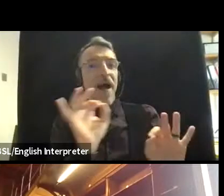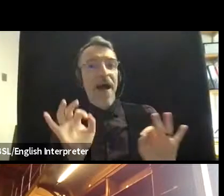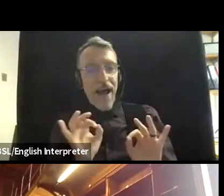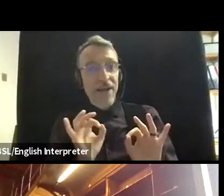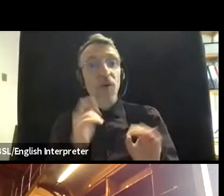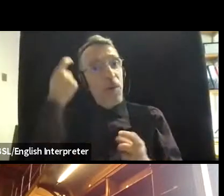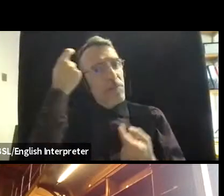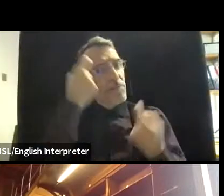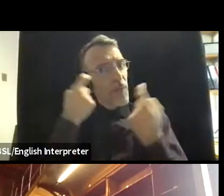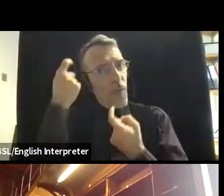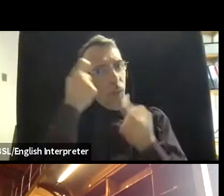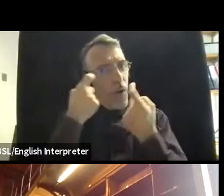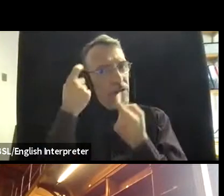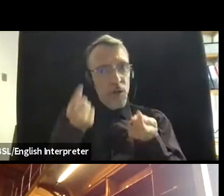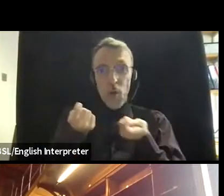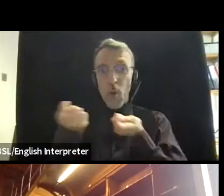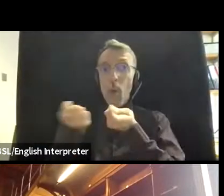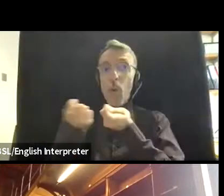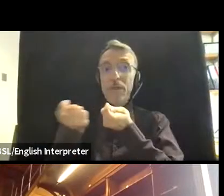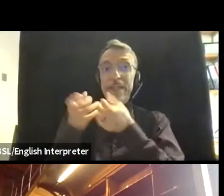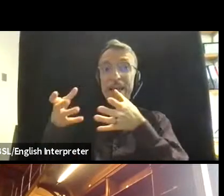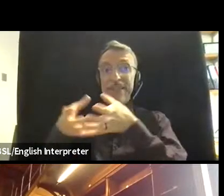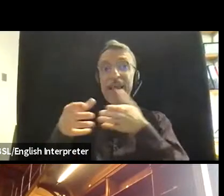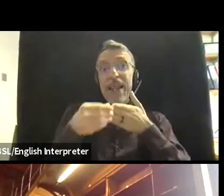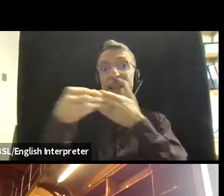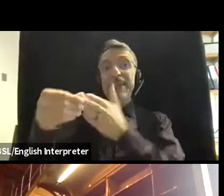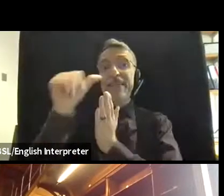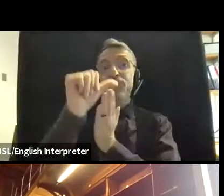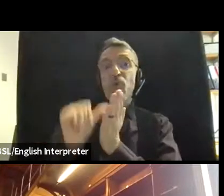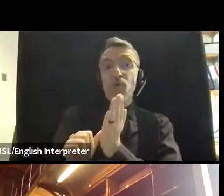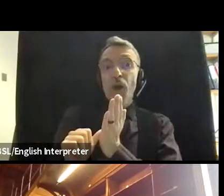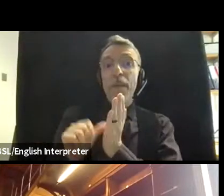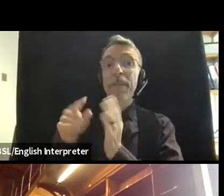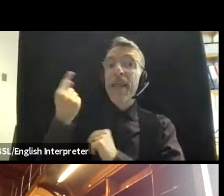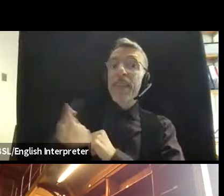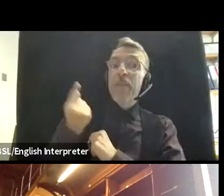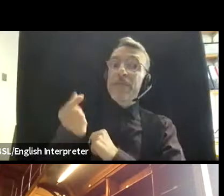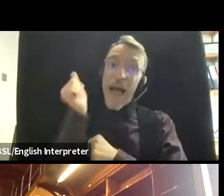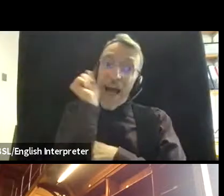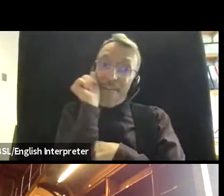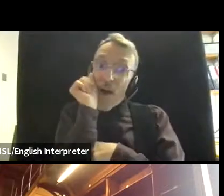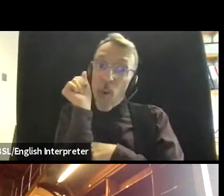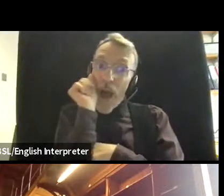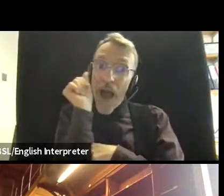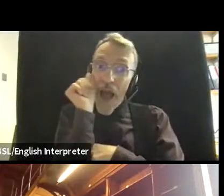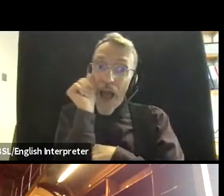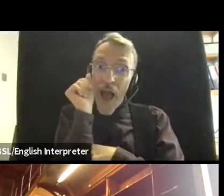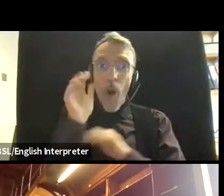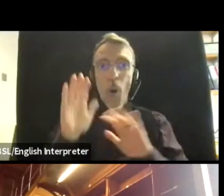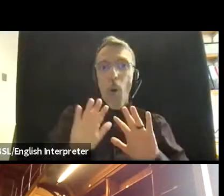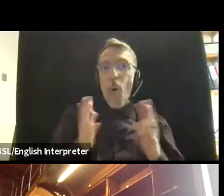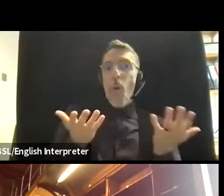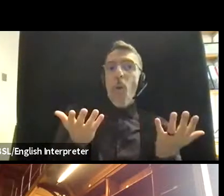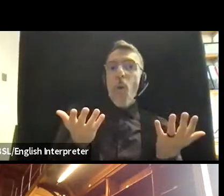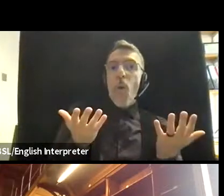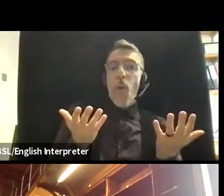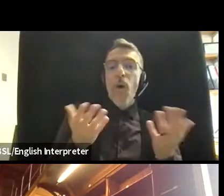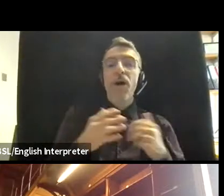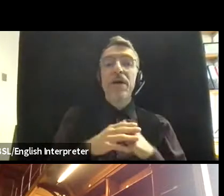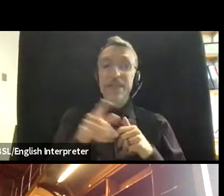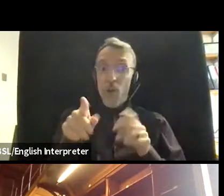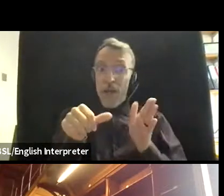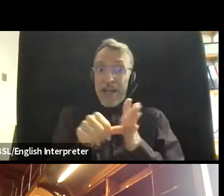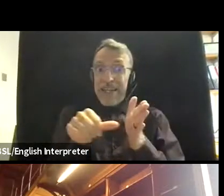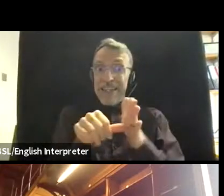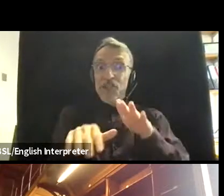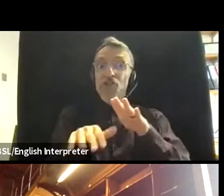the coordinators who are leading the program in Egypt are themselves aware. And this is where this issue of also